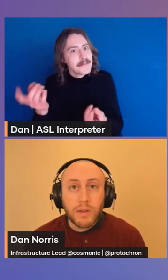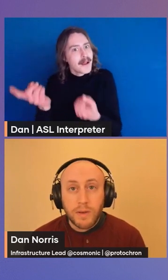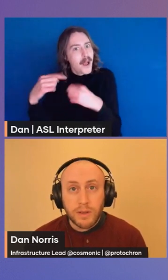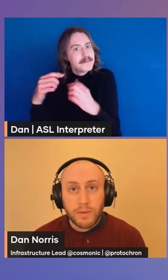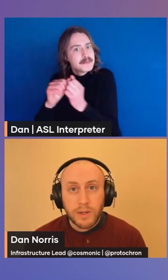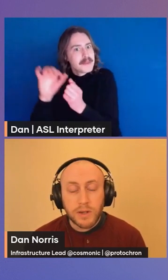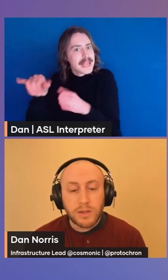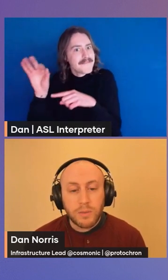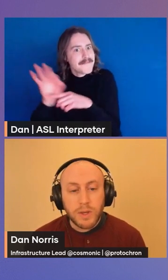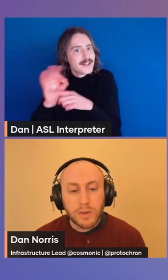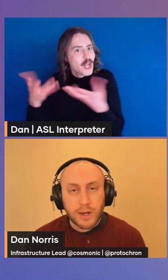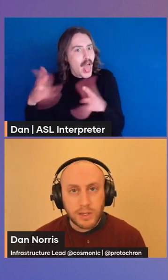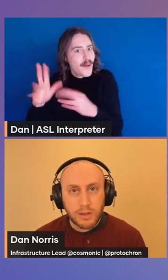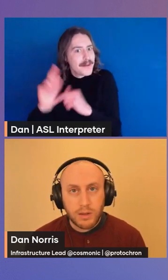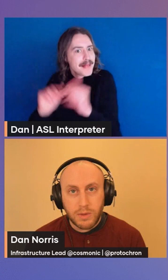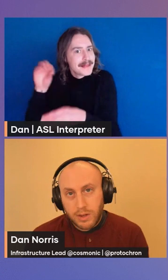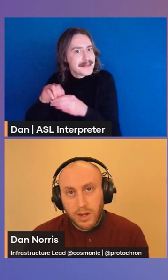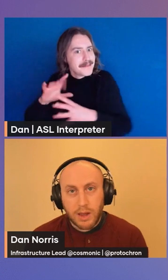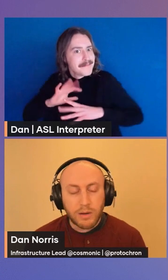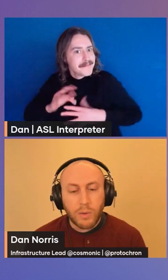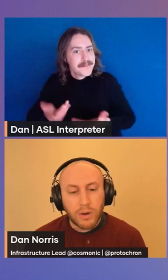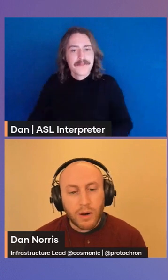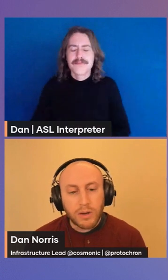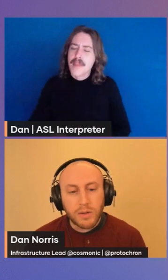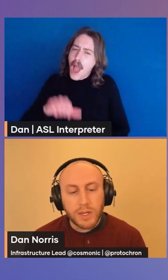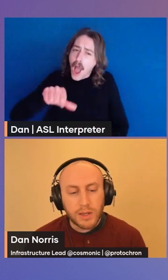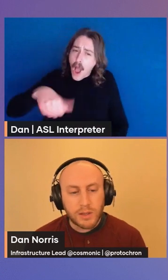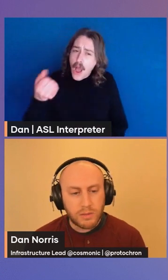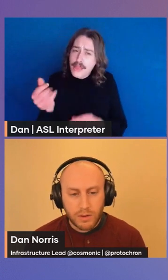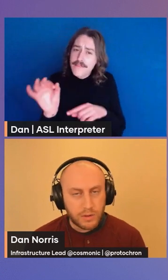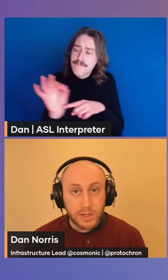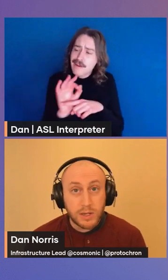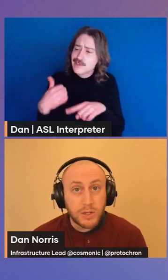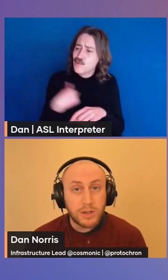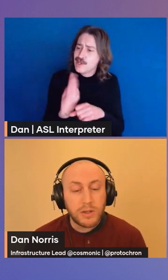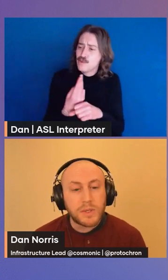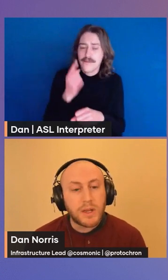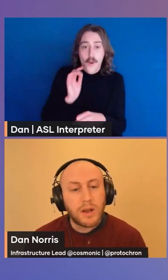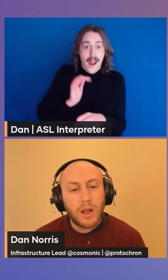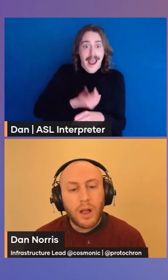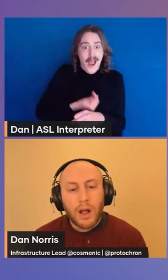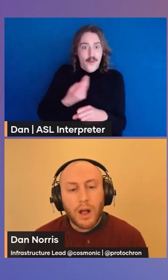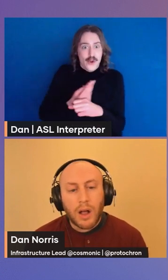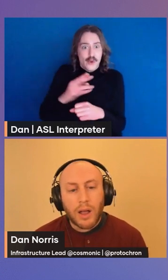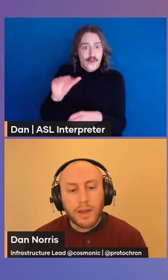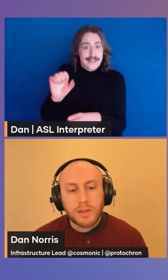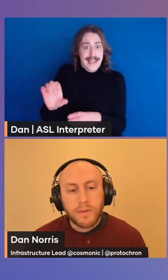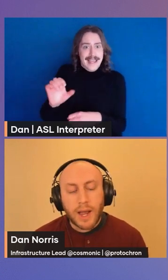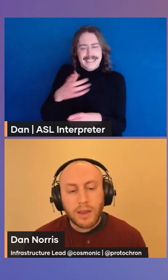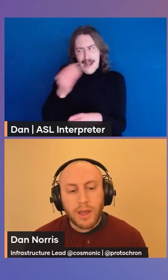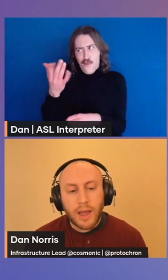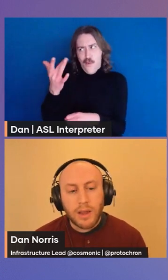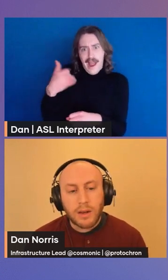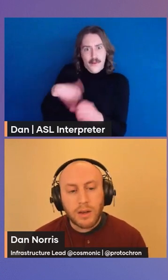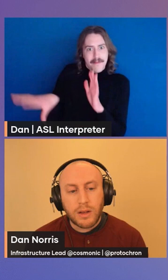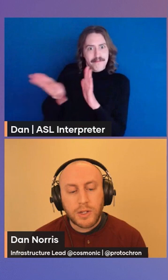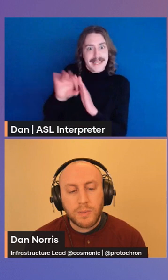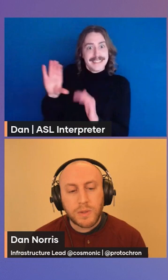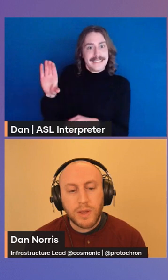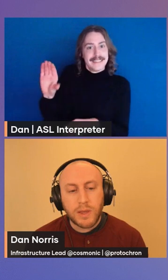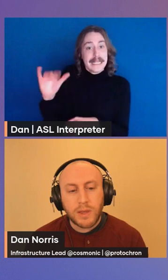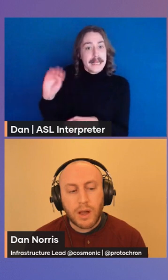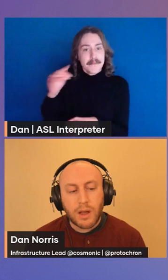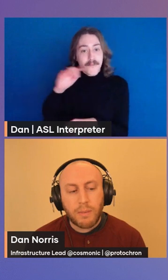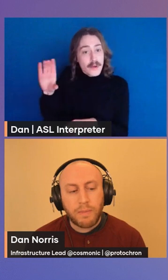Some other features that we use out of Cilium that, again, are core to our use case and our decision to use it is the fact that it